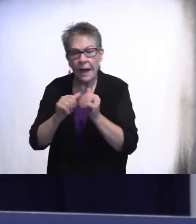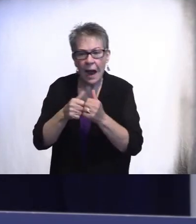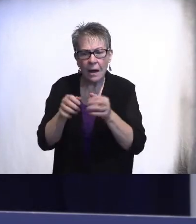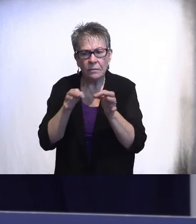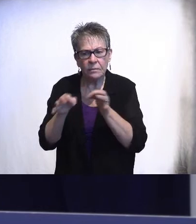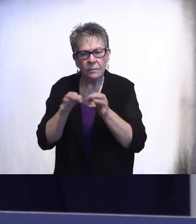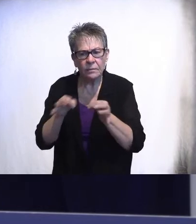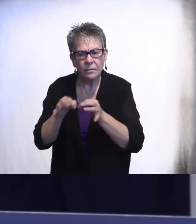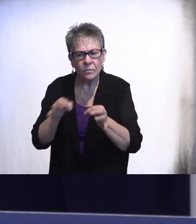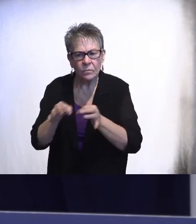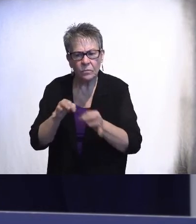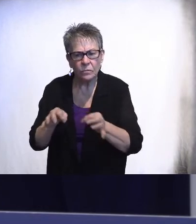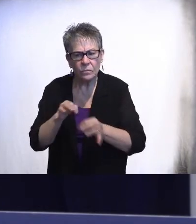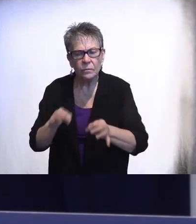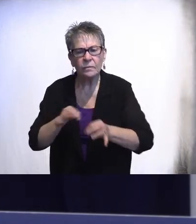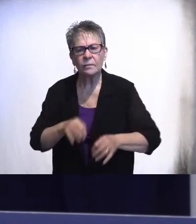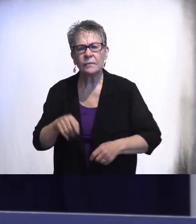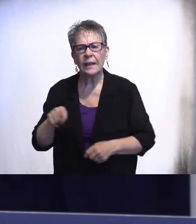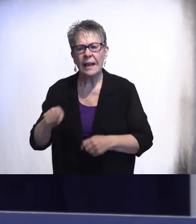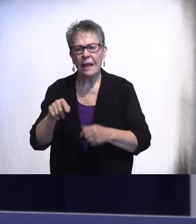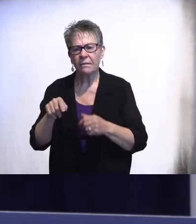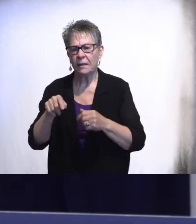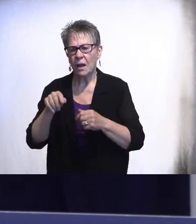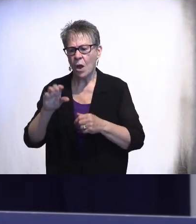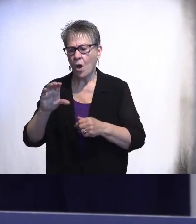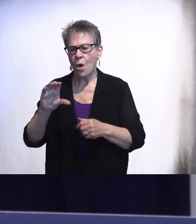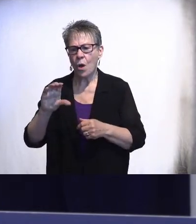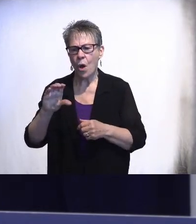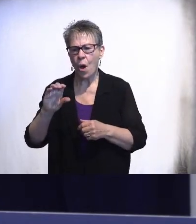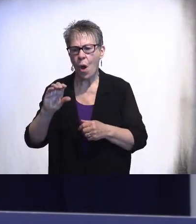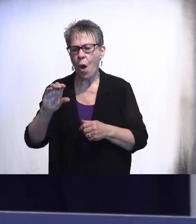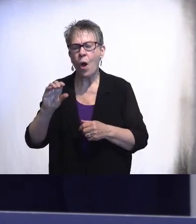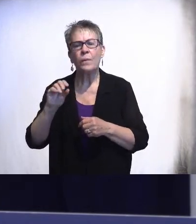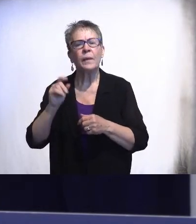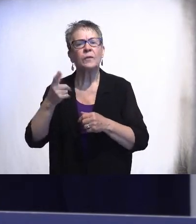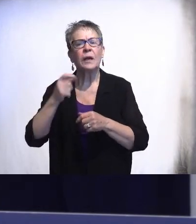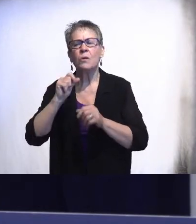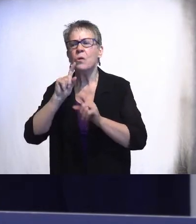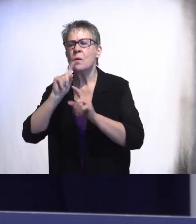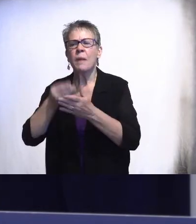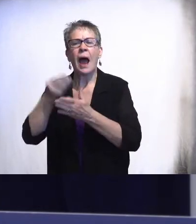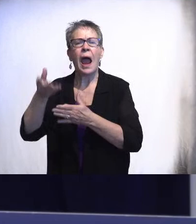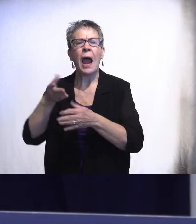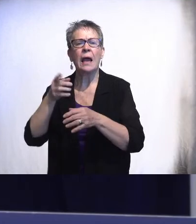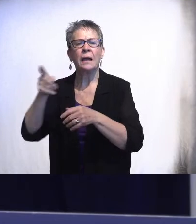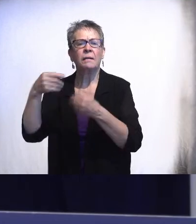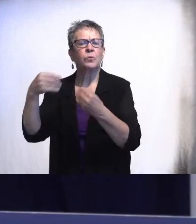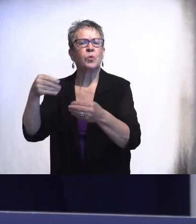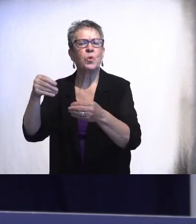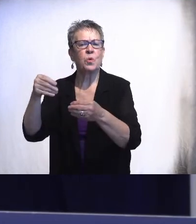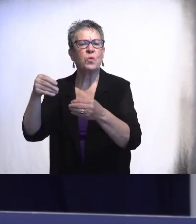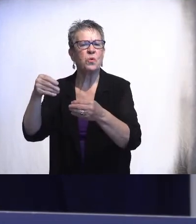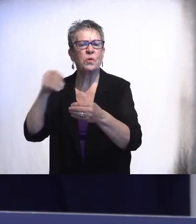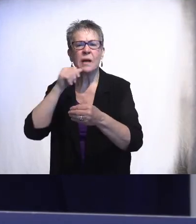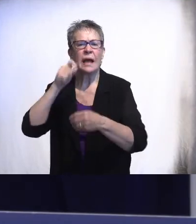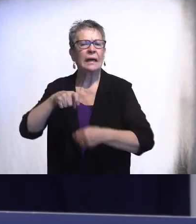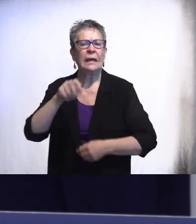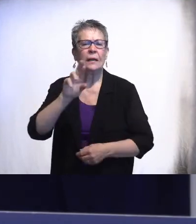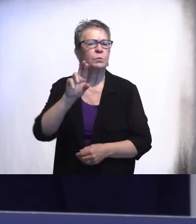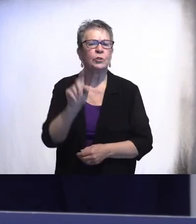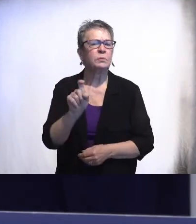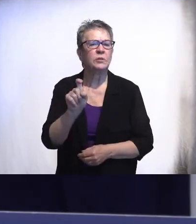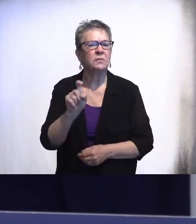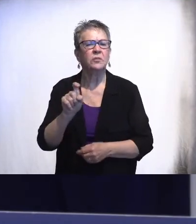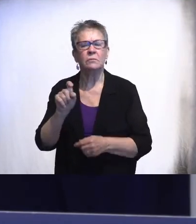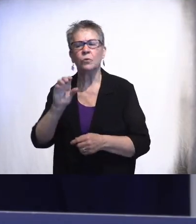like BinaxNOW, which are performed by individuals without any professional interaction. While home-based